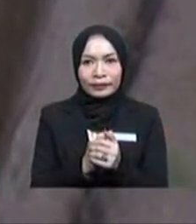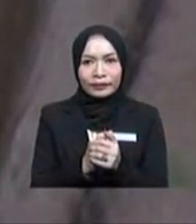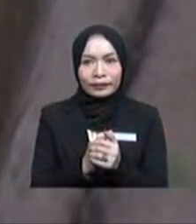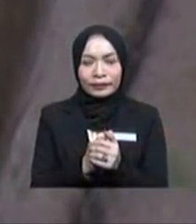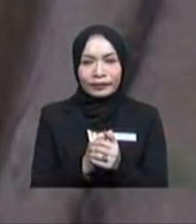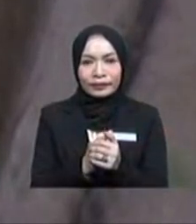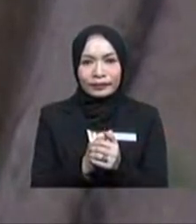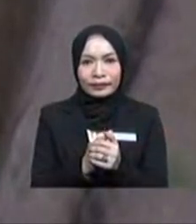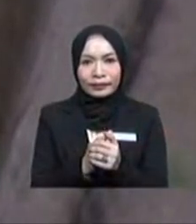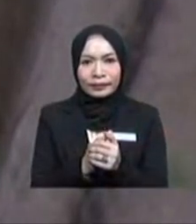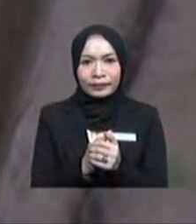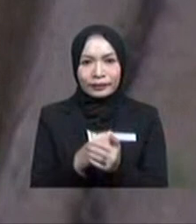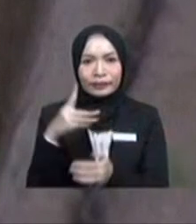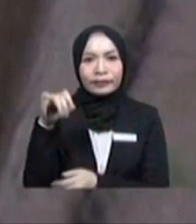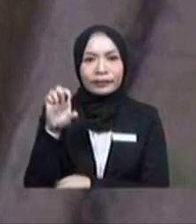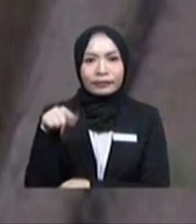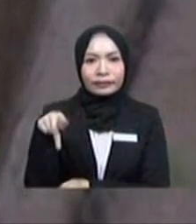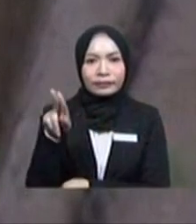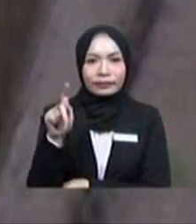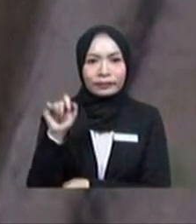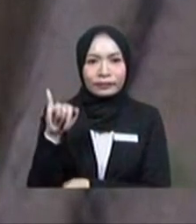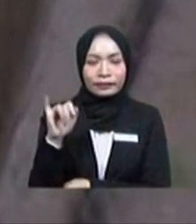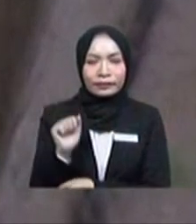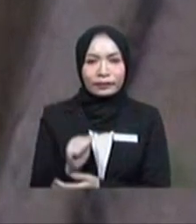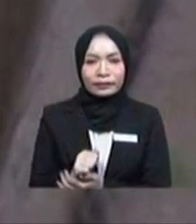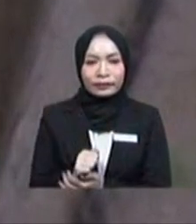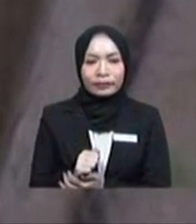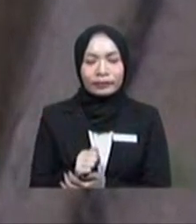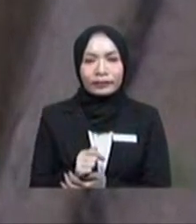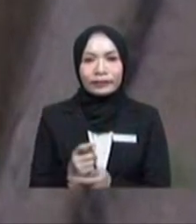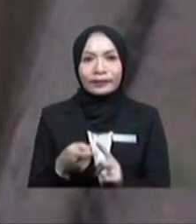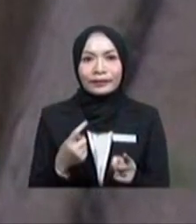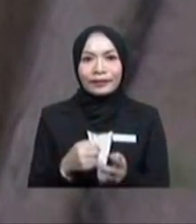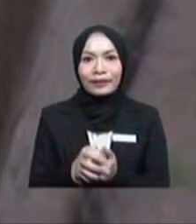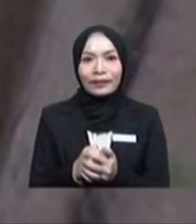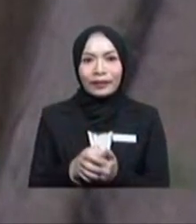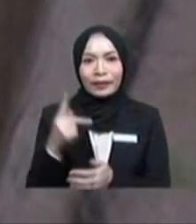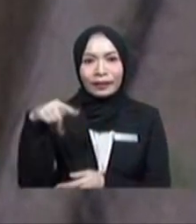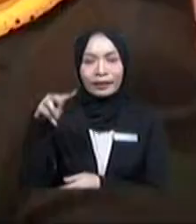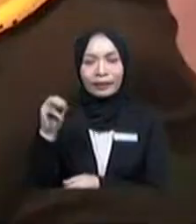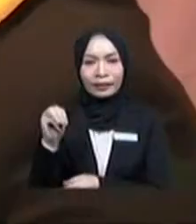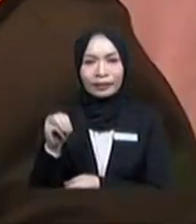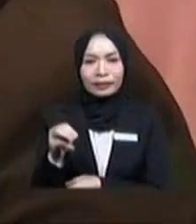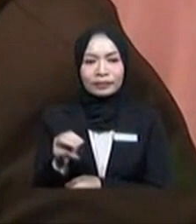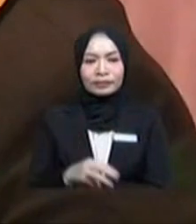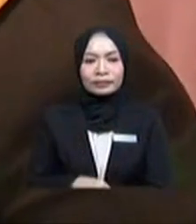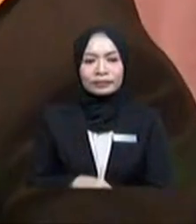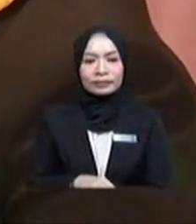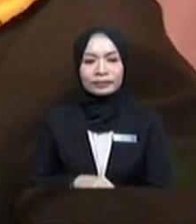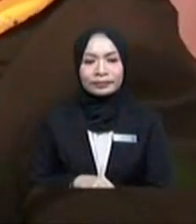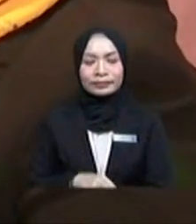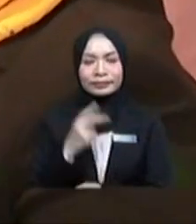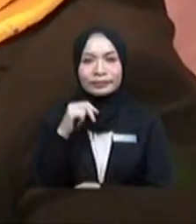Education, School Operation Sector, Ministry of Education Malaysia. Ms. Susan Leong,